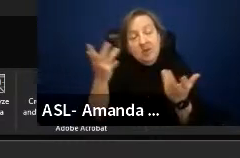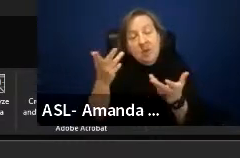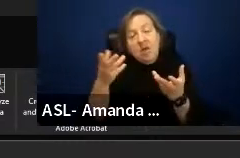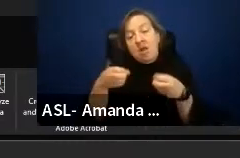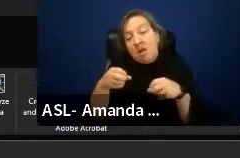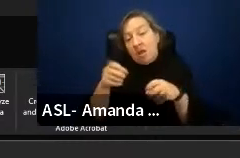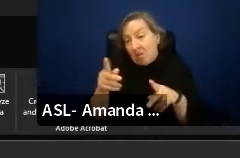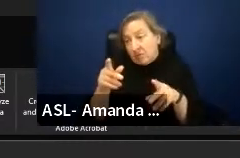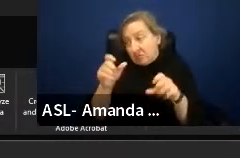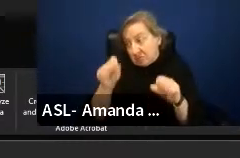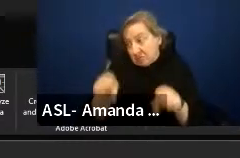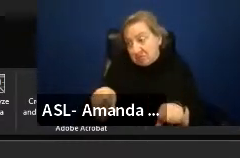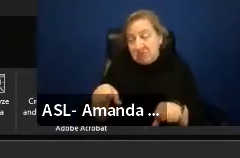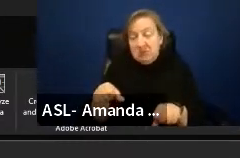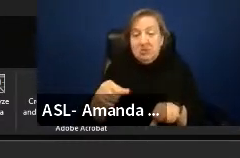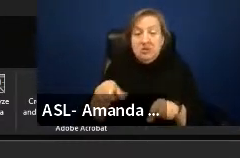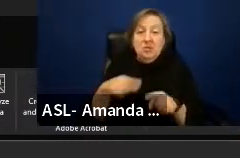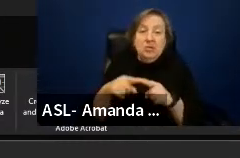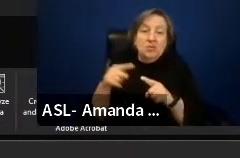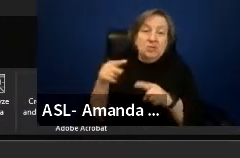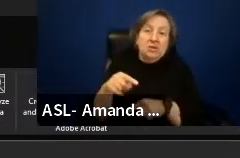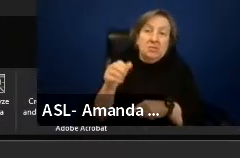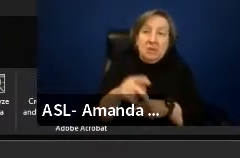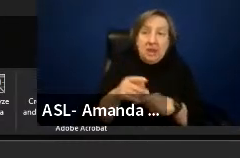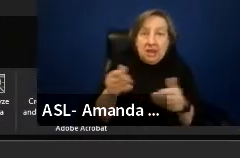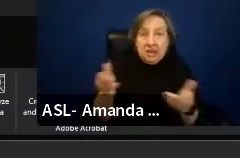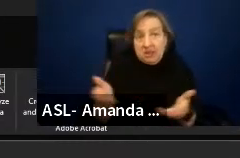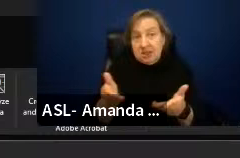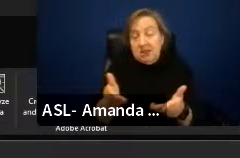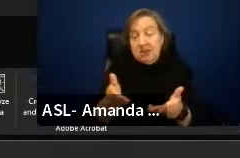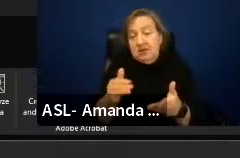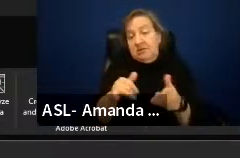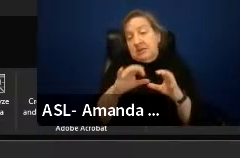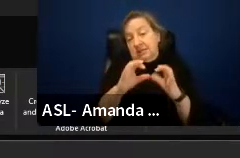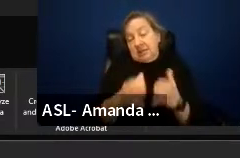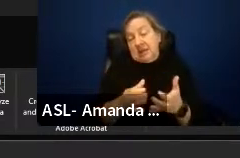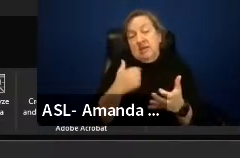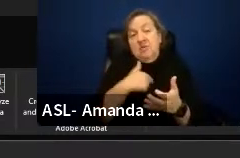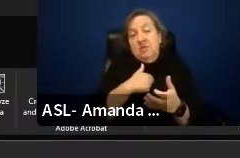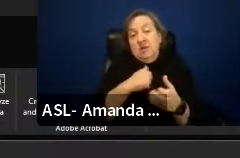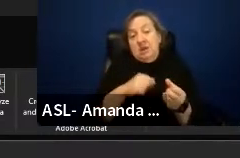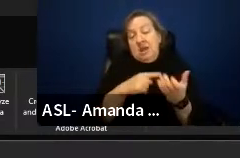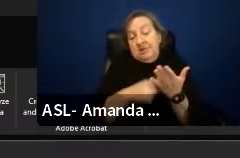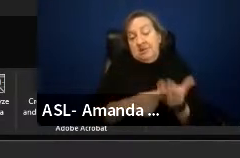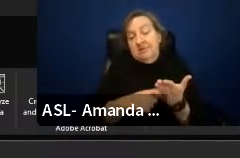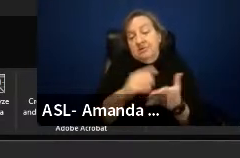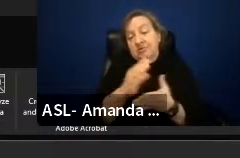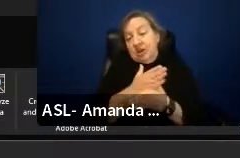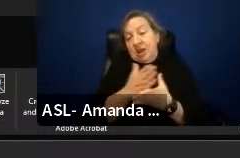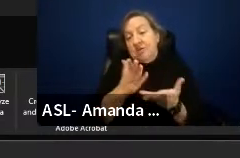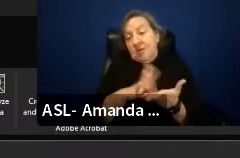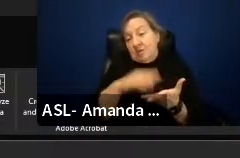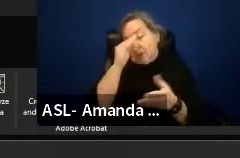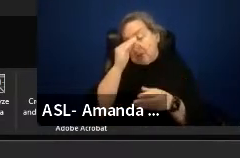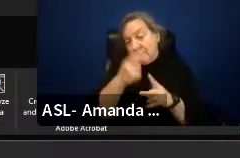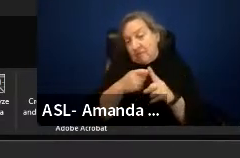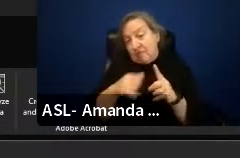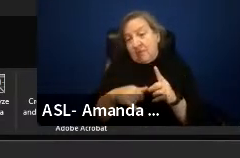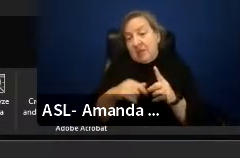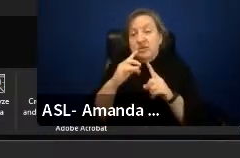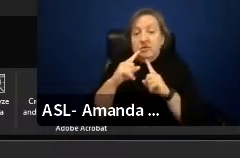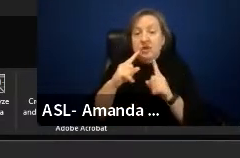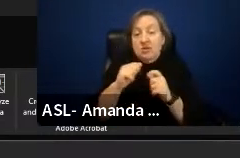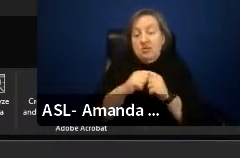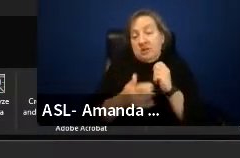there. And when we come back to this category, we can share with you what we learned from that and talking with our